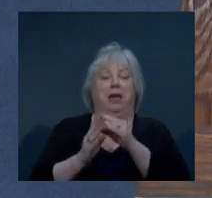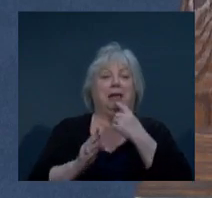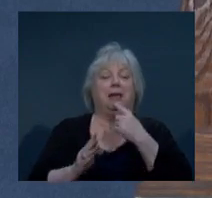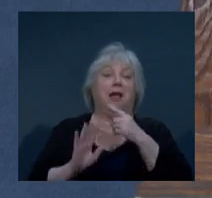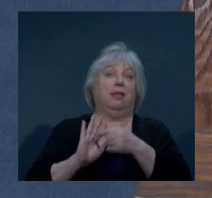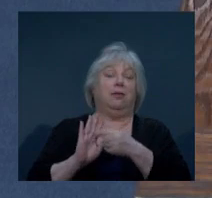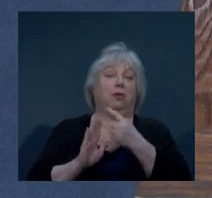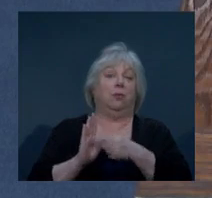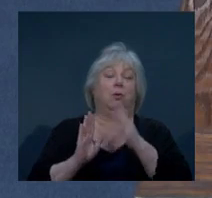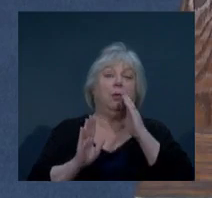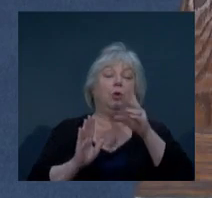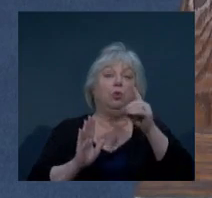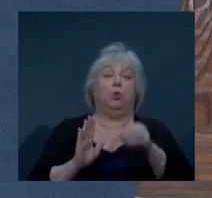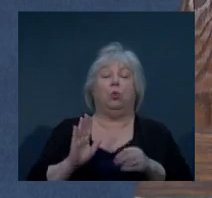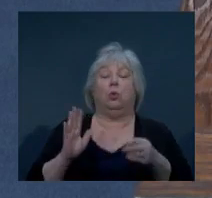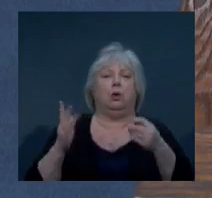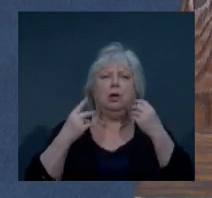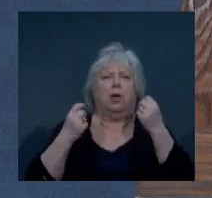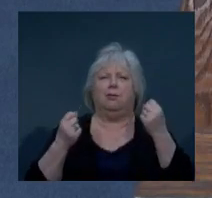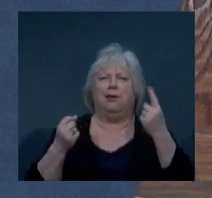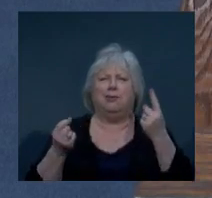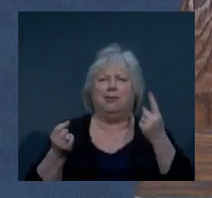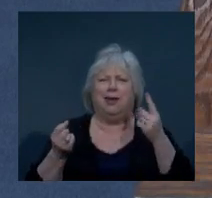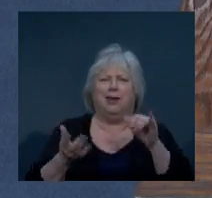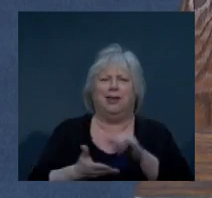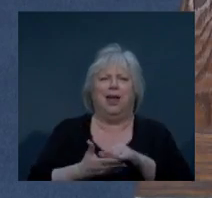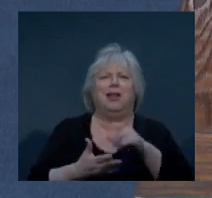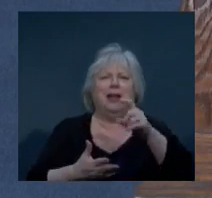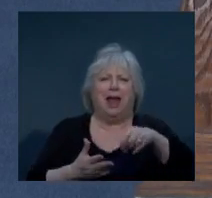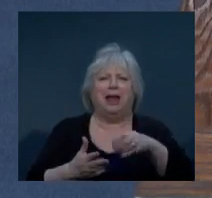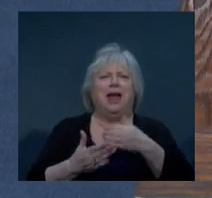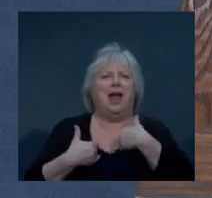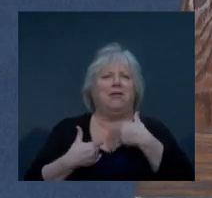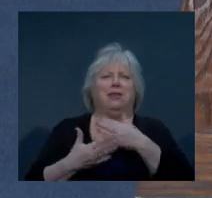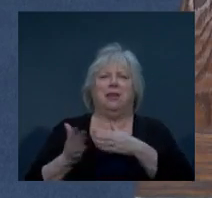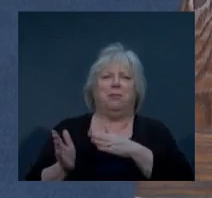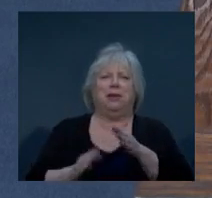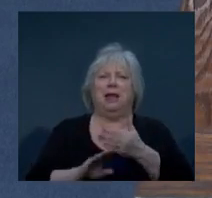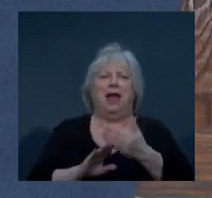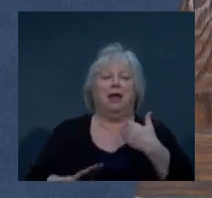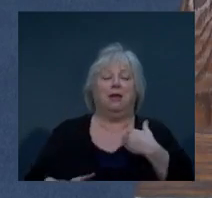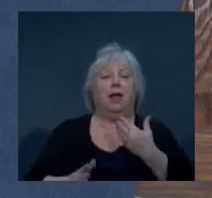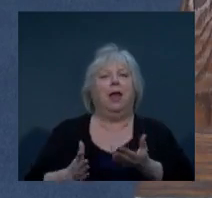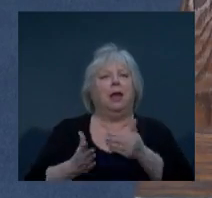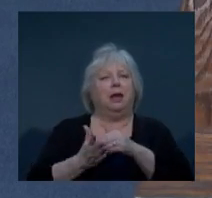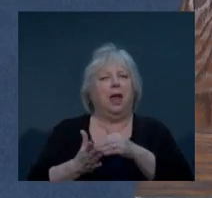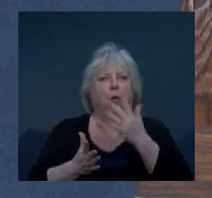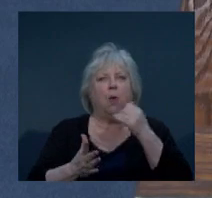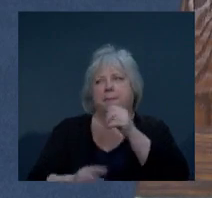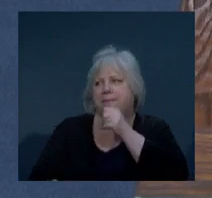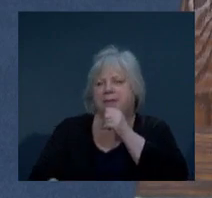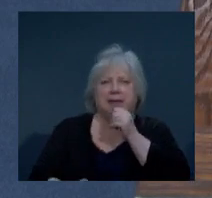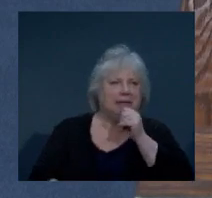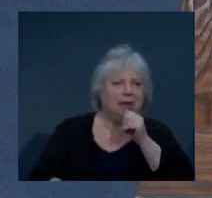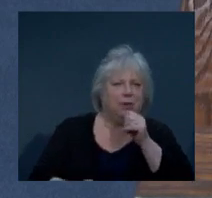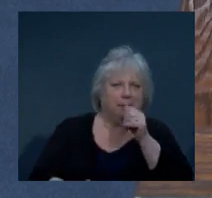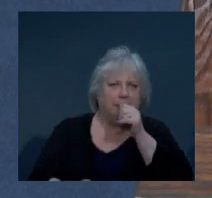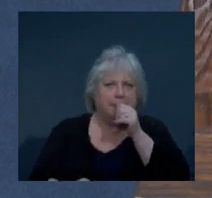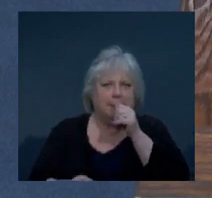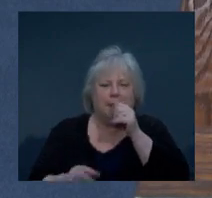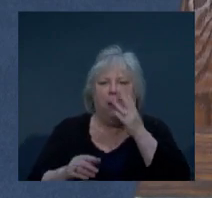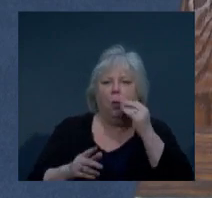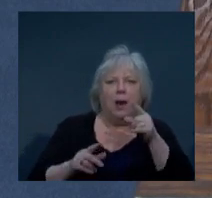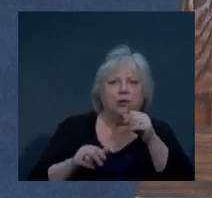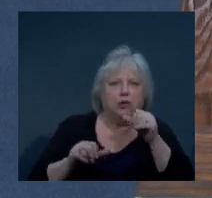do, I just don't understand that. There had to be some plans. And again, why all the secrecy? Why did